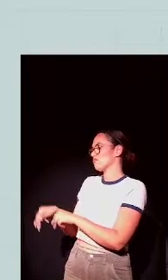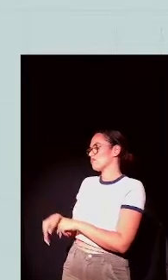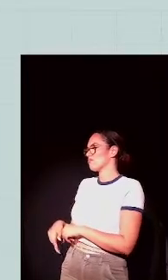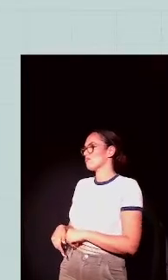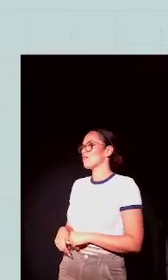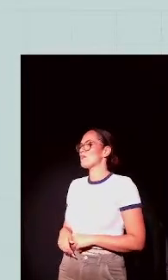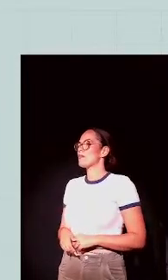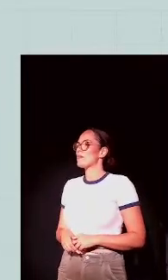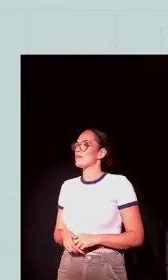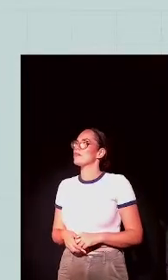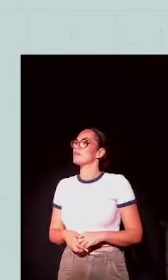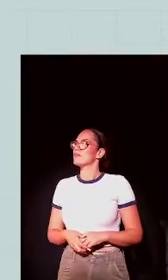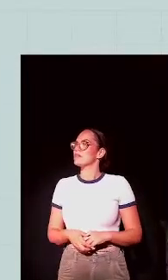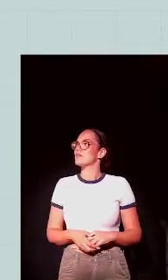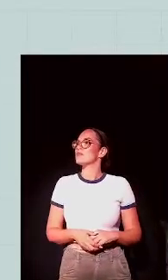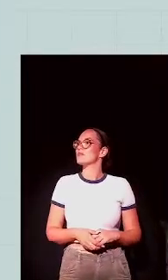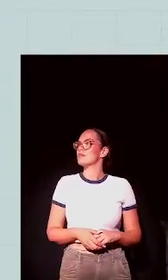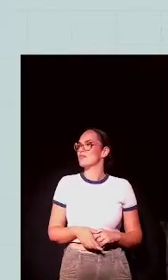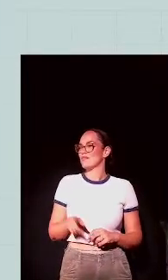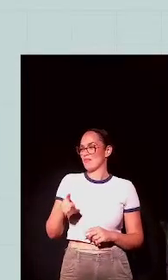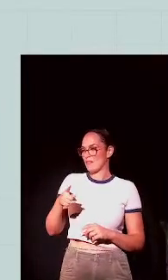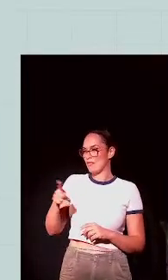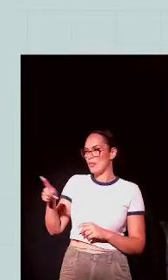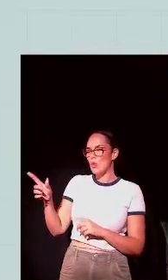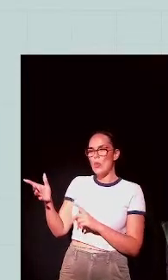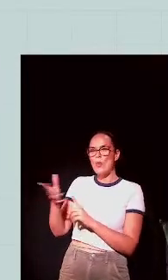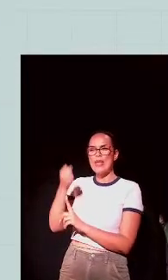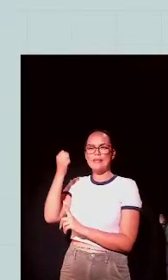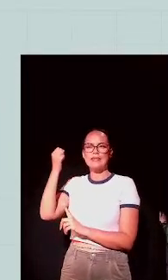person's win,